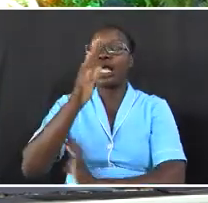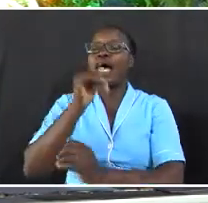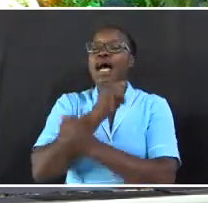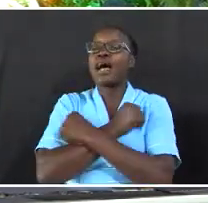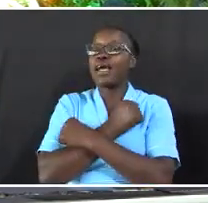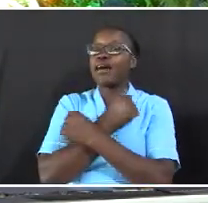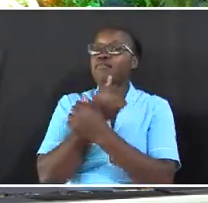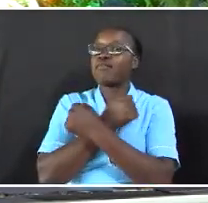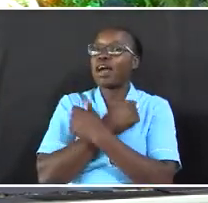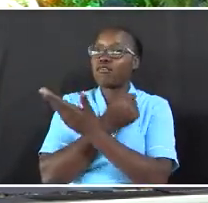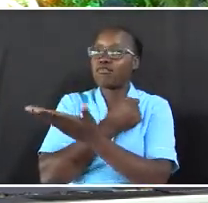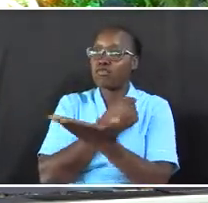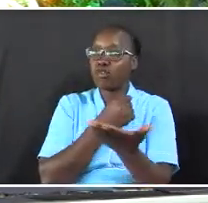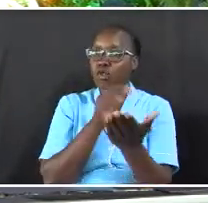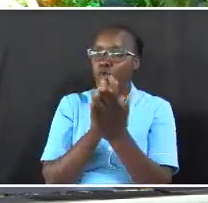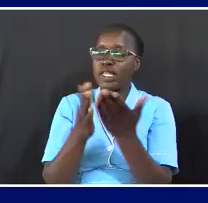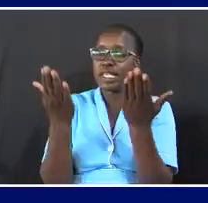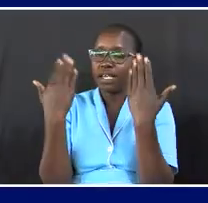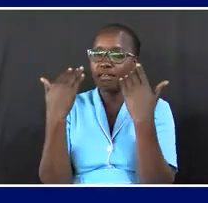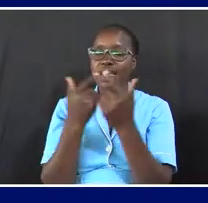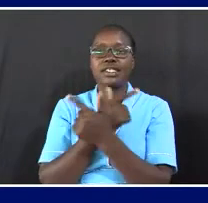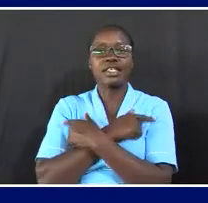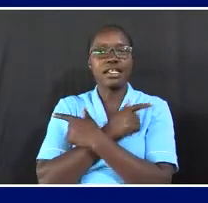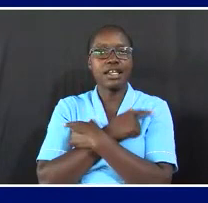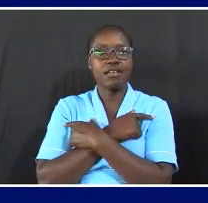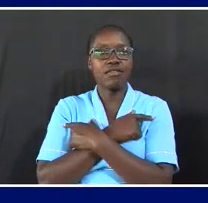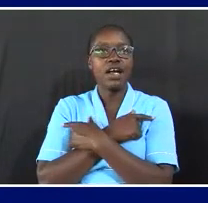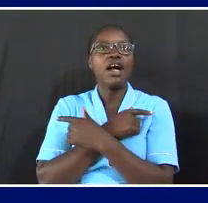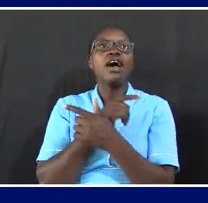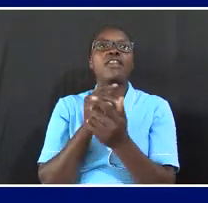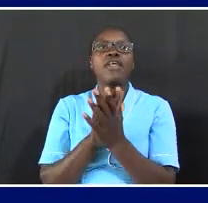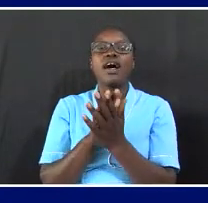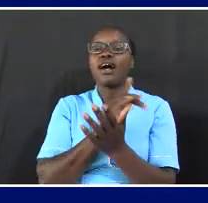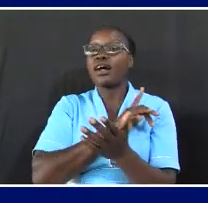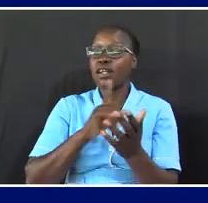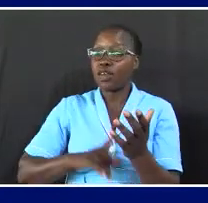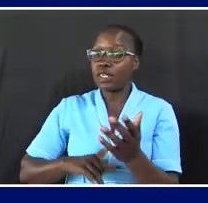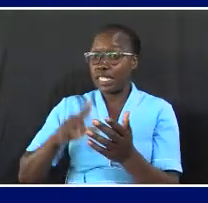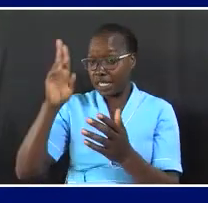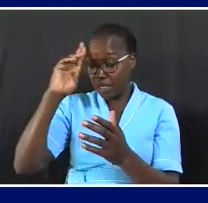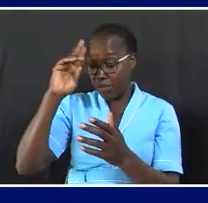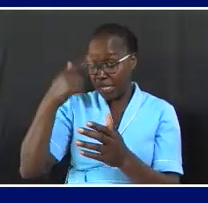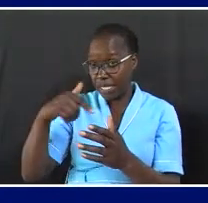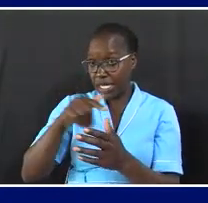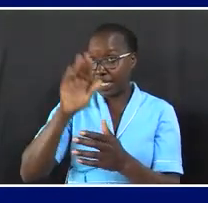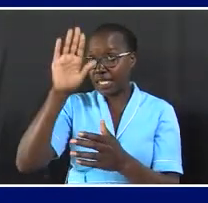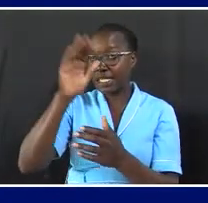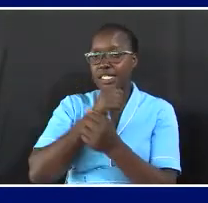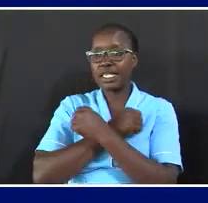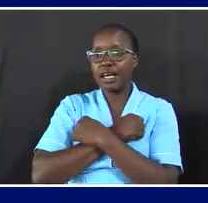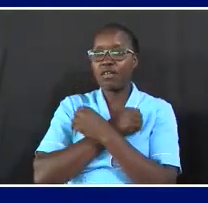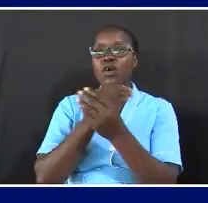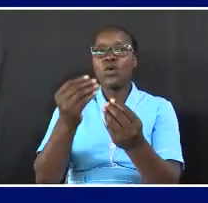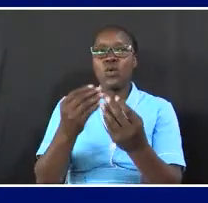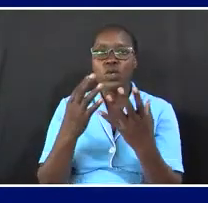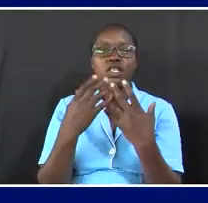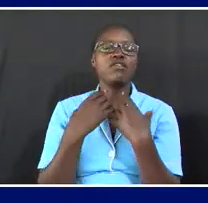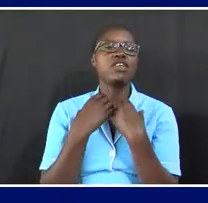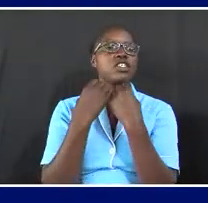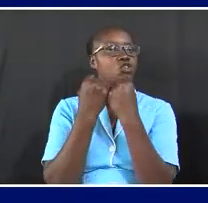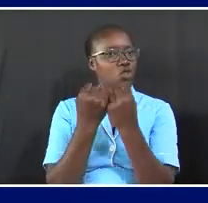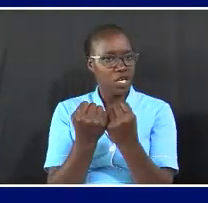you with an everlasting love. The Lord is reminding us that his love will give us his